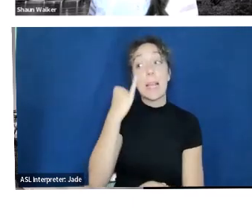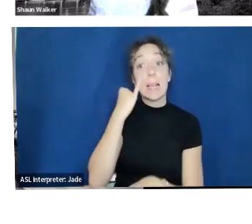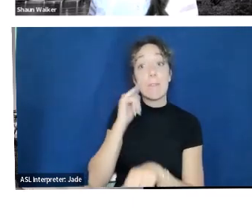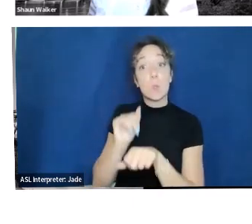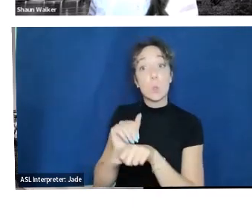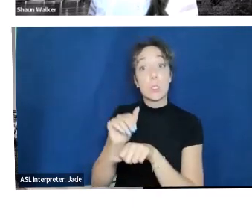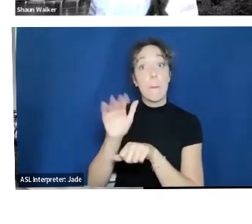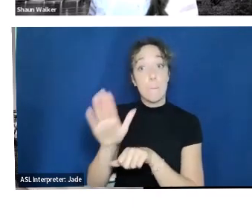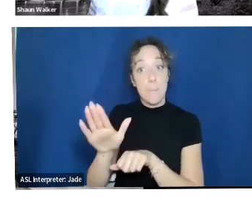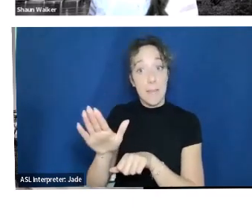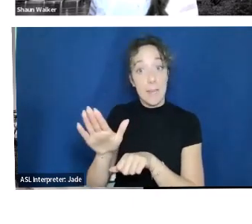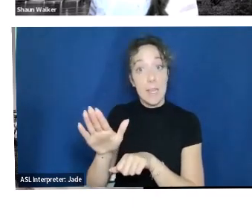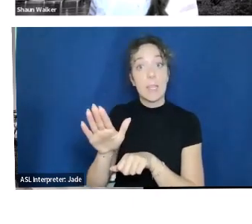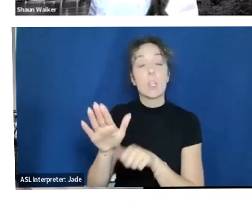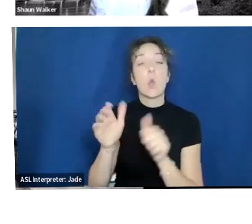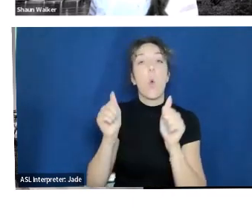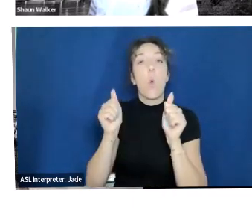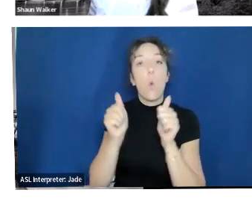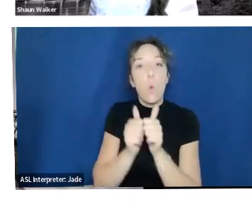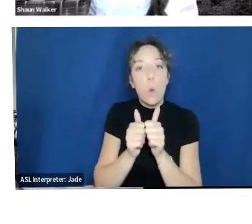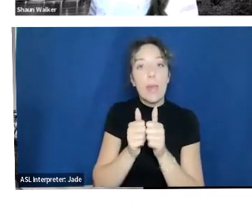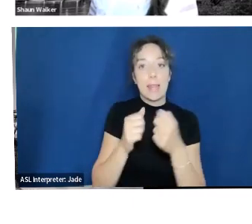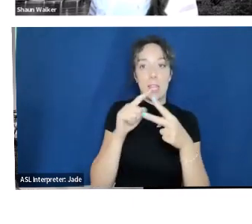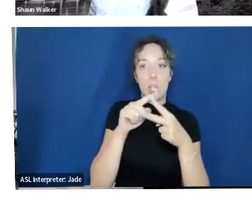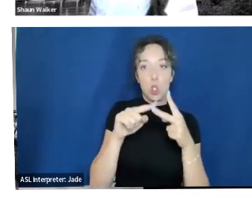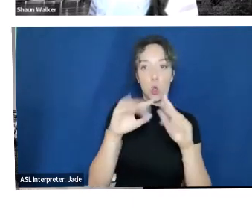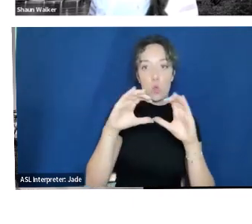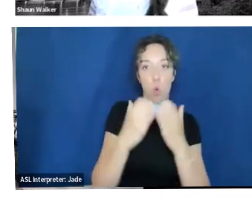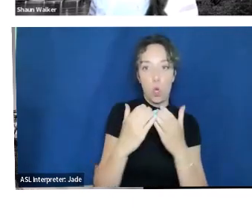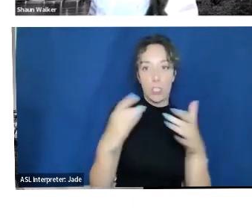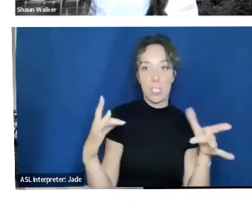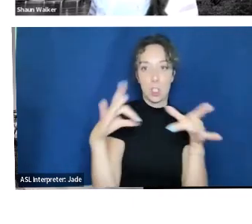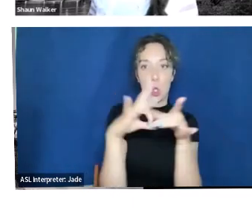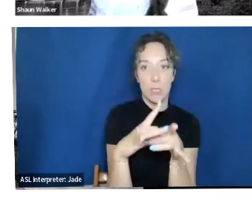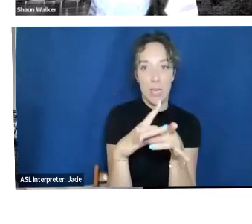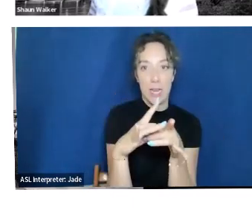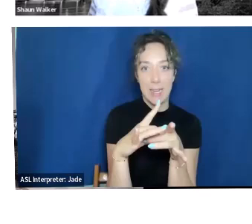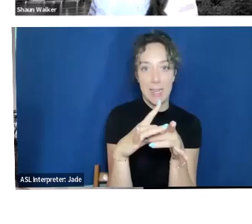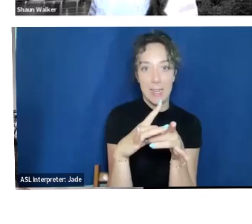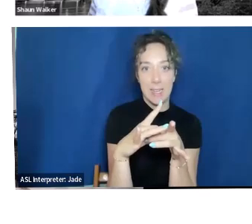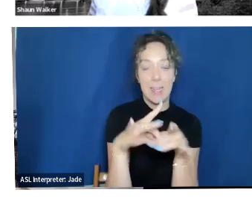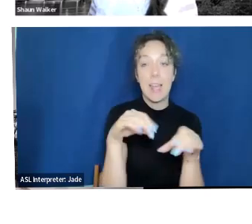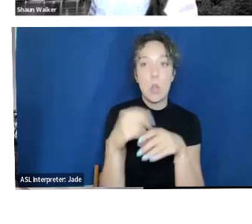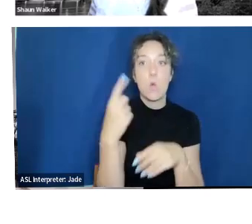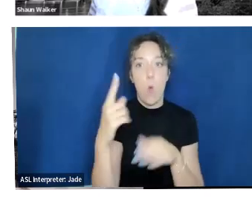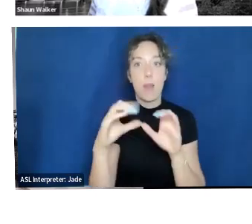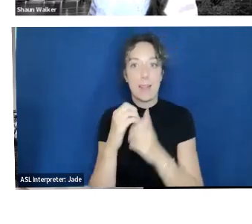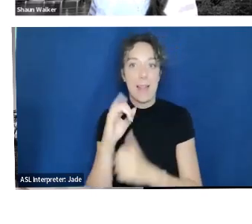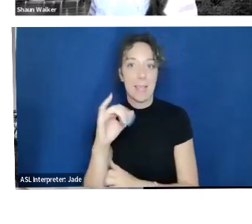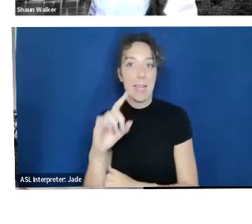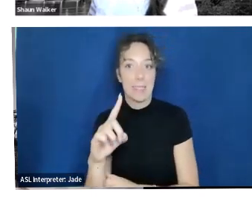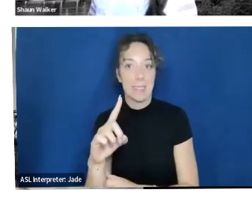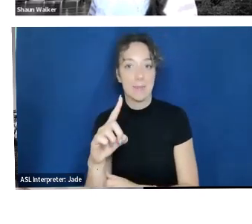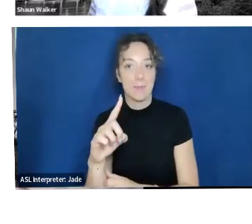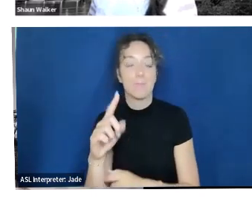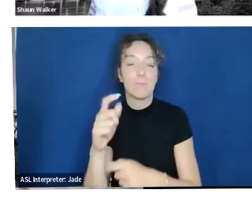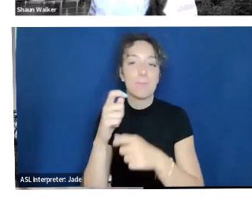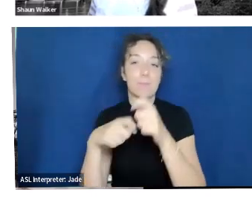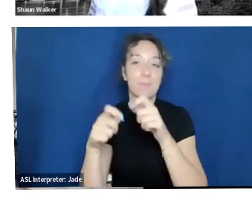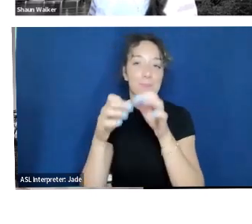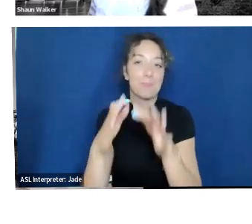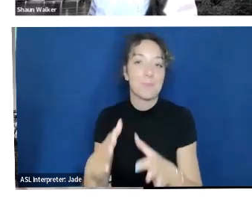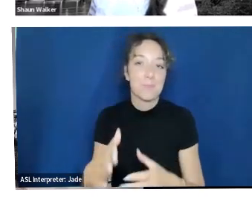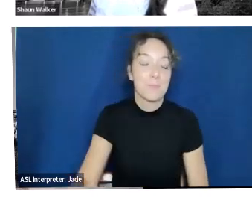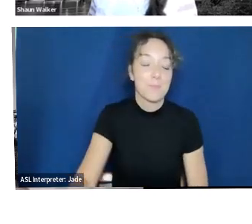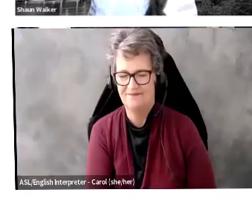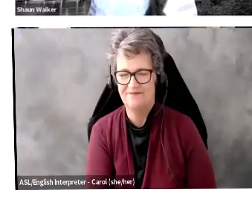with the 2 courses and associated 1 class ID. An example of